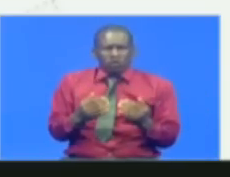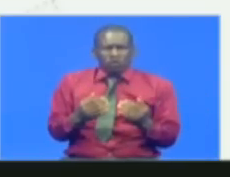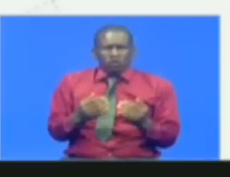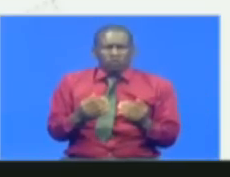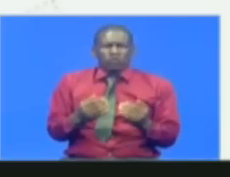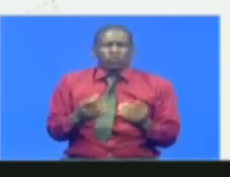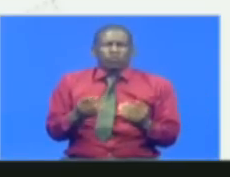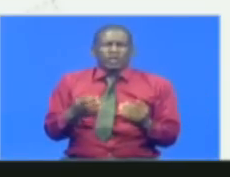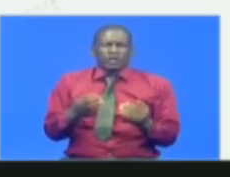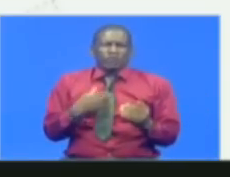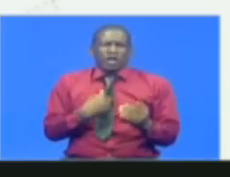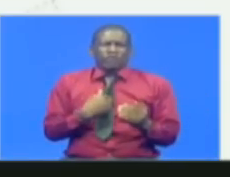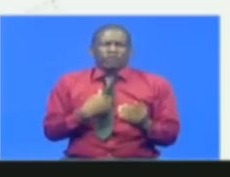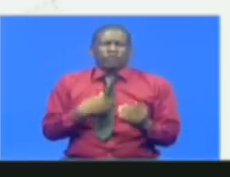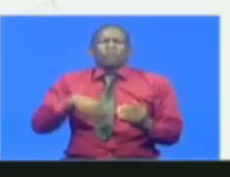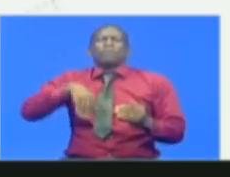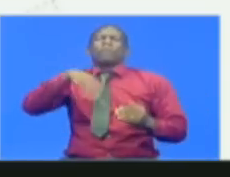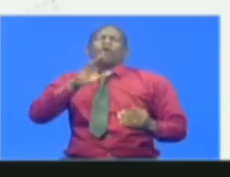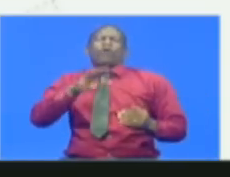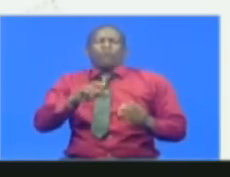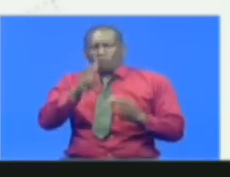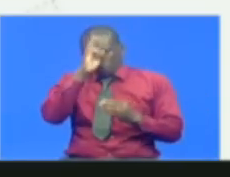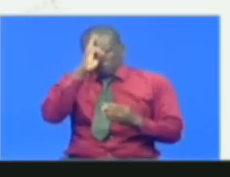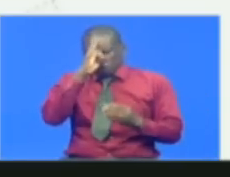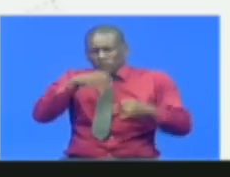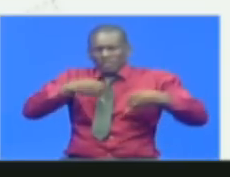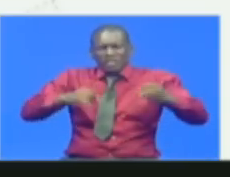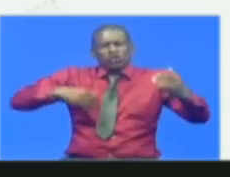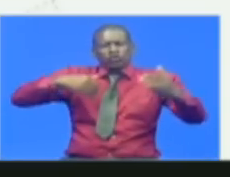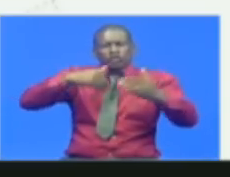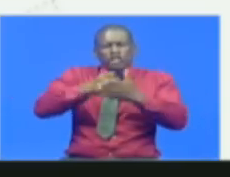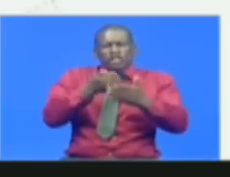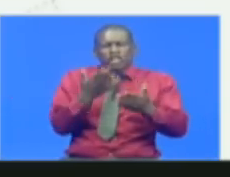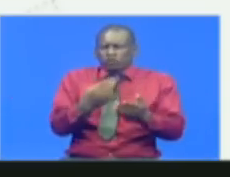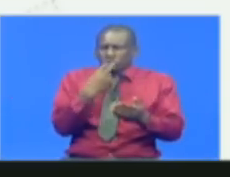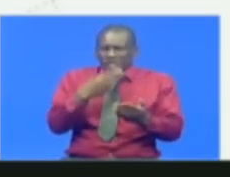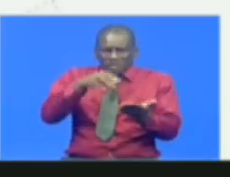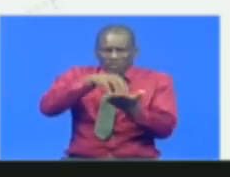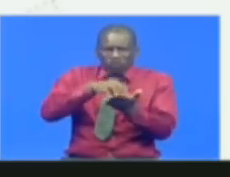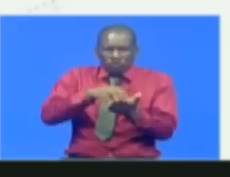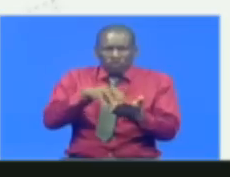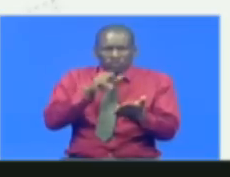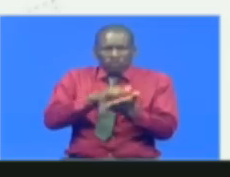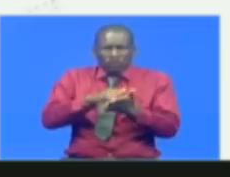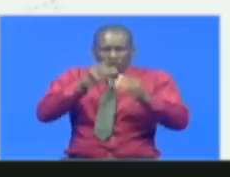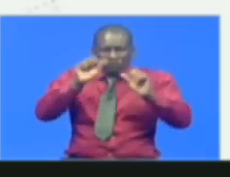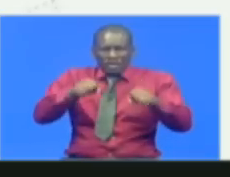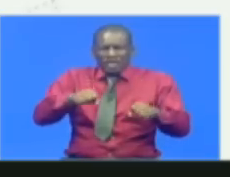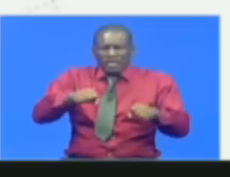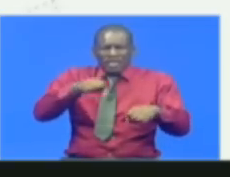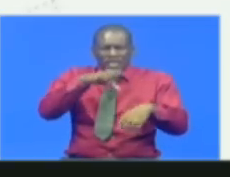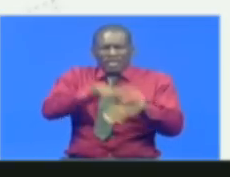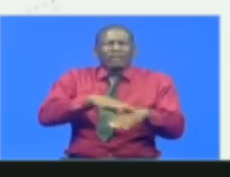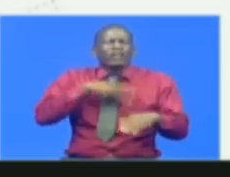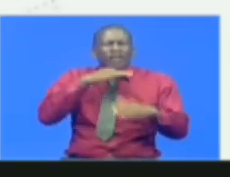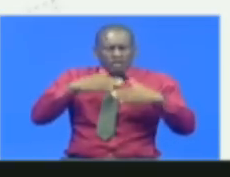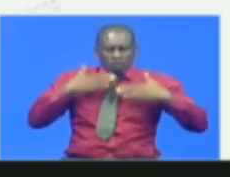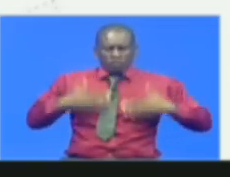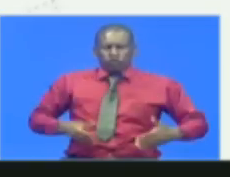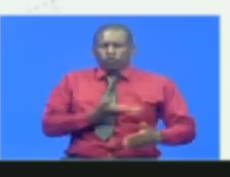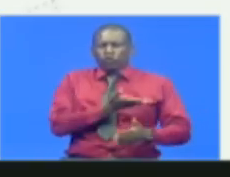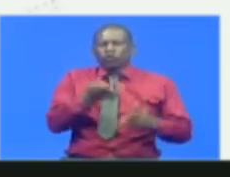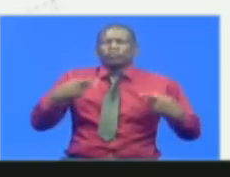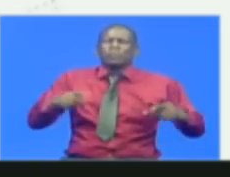If we have manpower, we go and reach there to see the scene and maybe ili tuweze kupata miili ya wale ambao